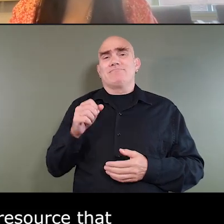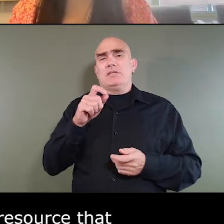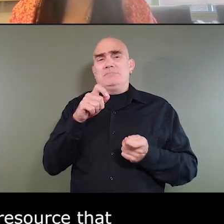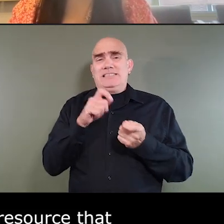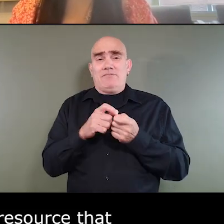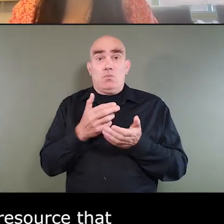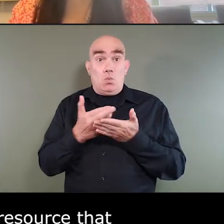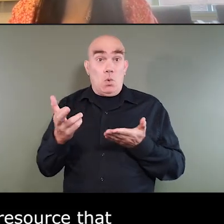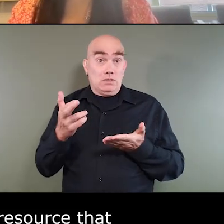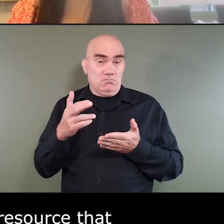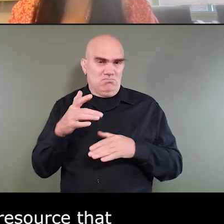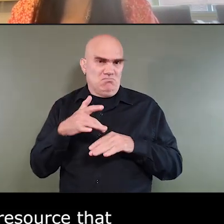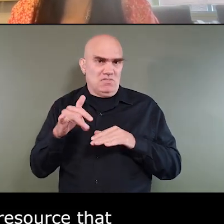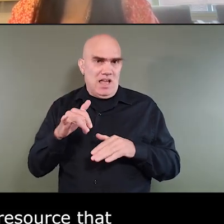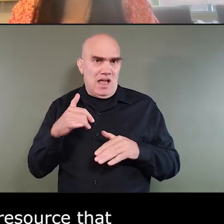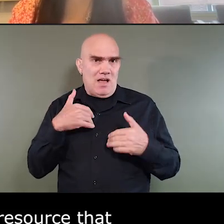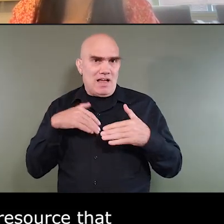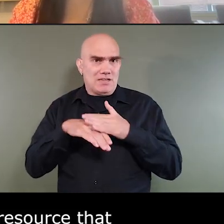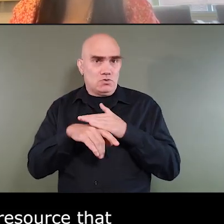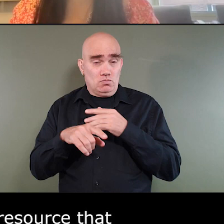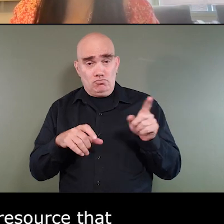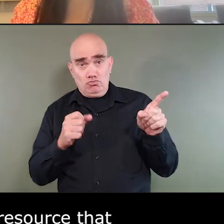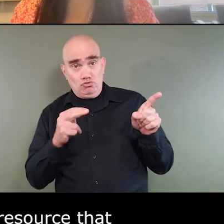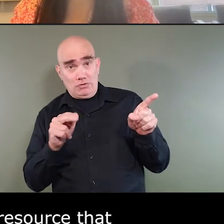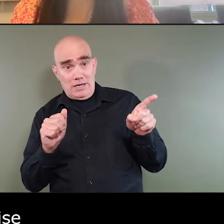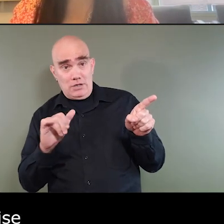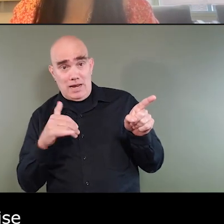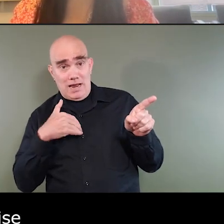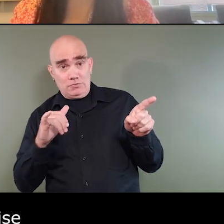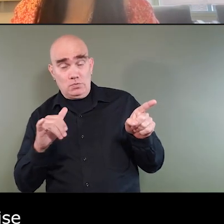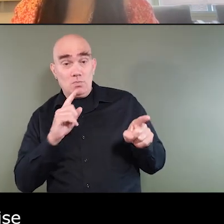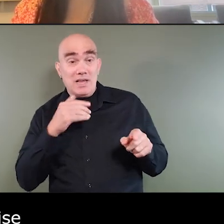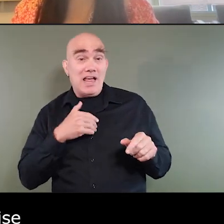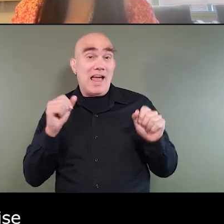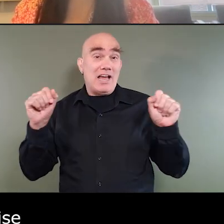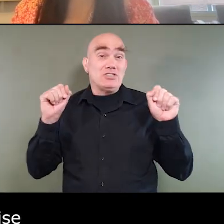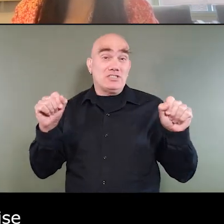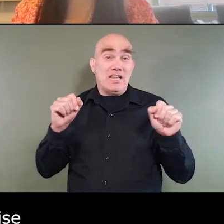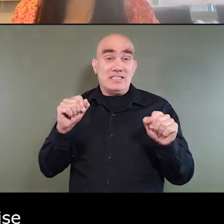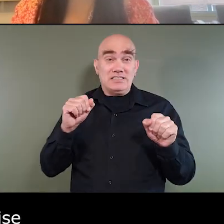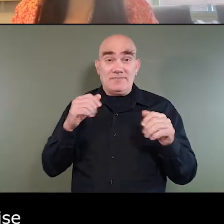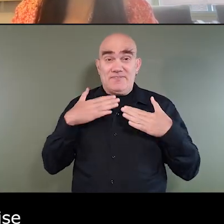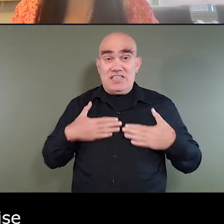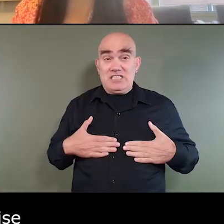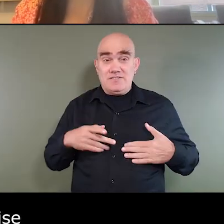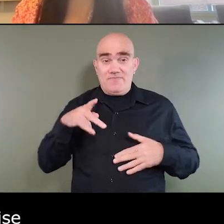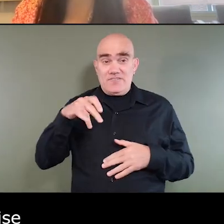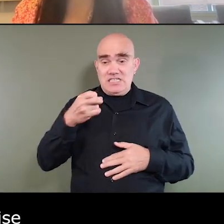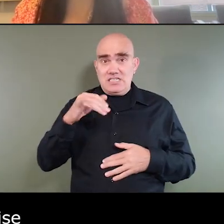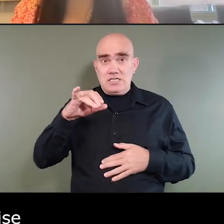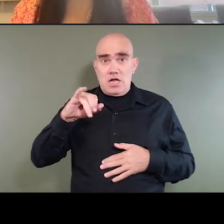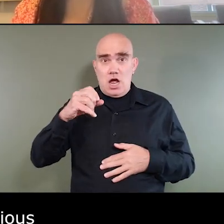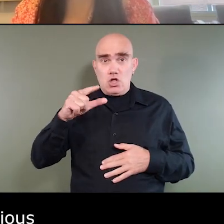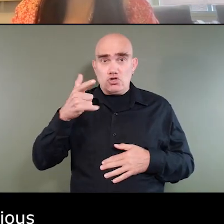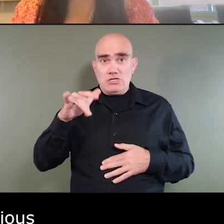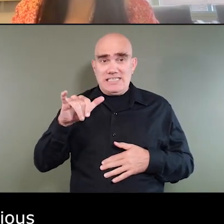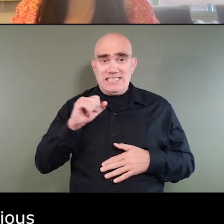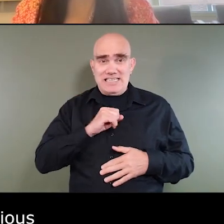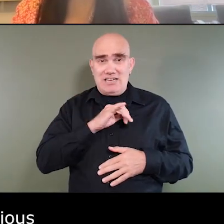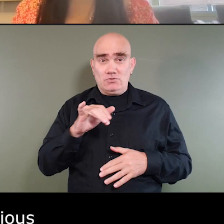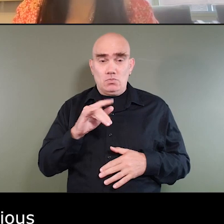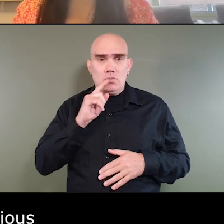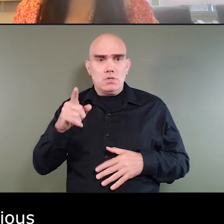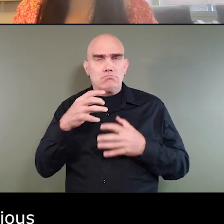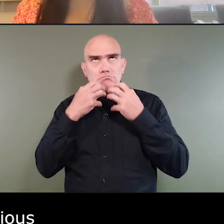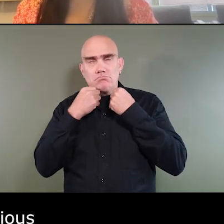The specific resource that I have access to, and Shana also, is really our exercise physiology staff. Honestly,